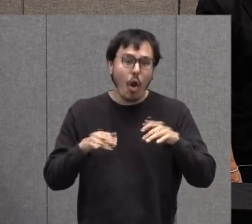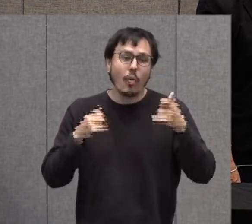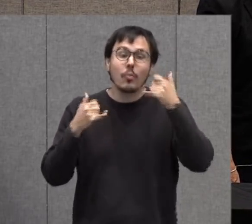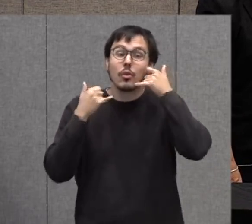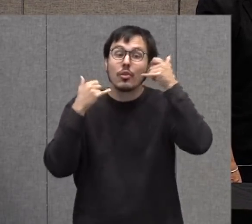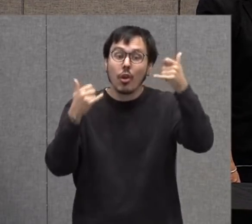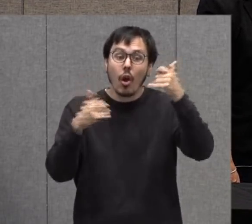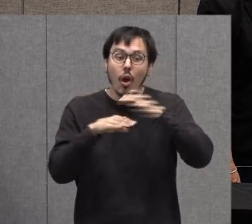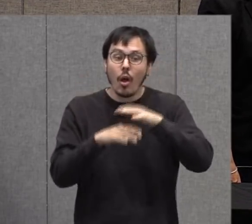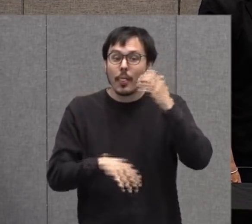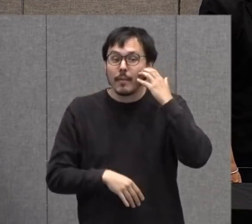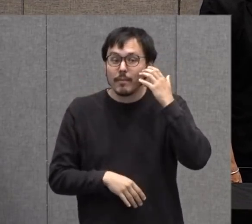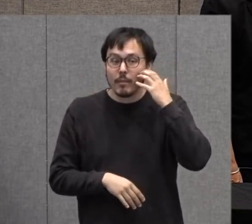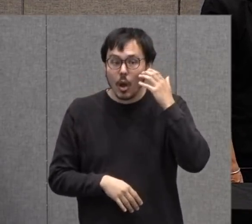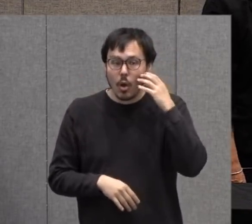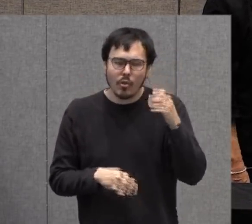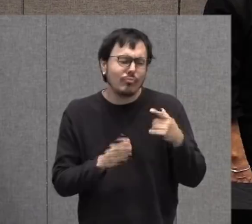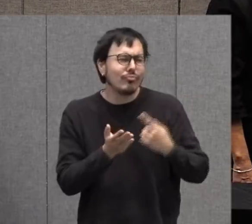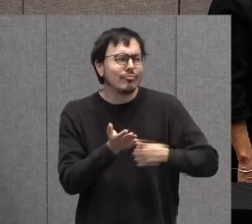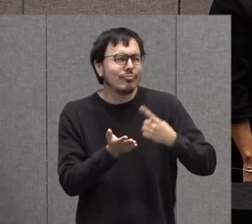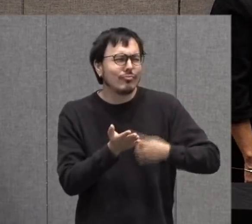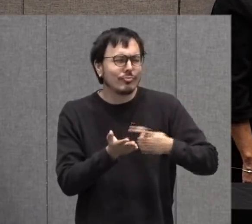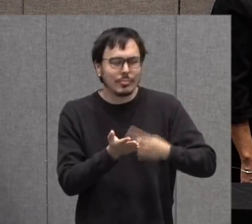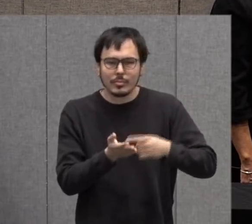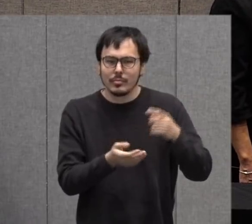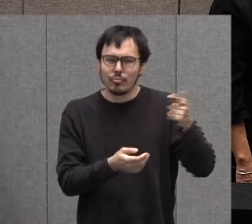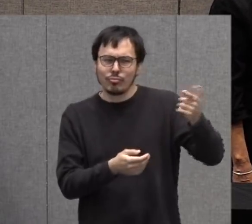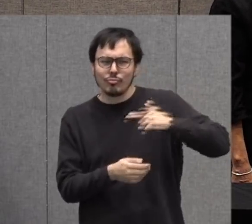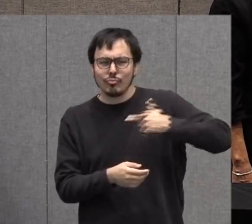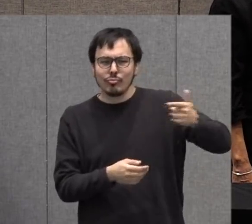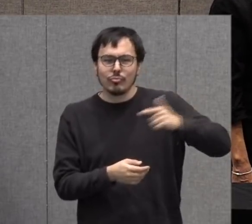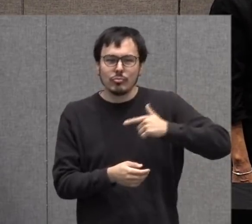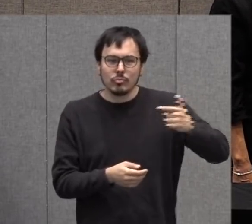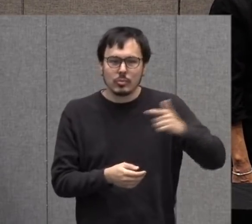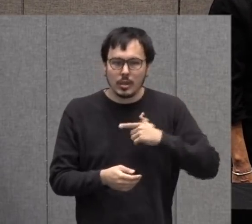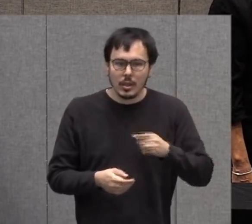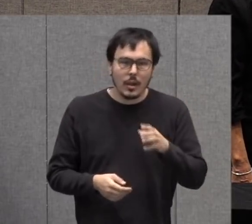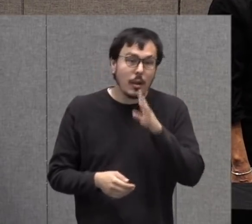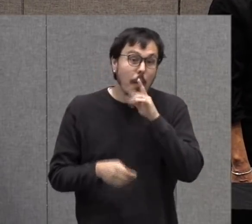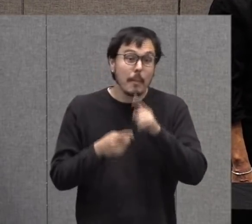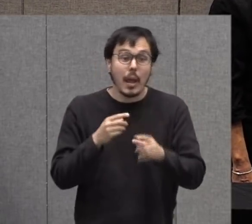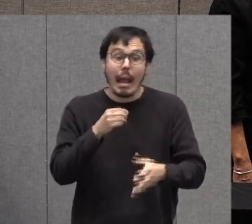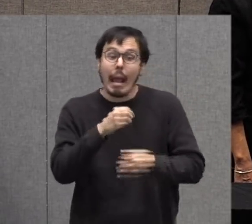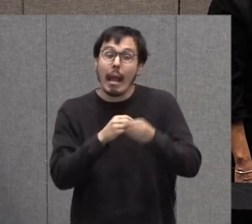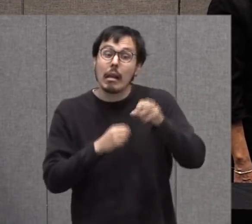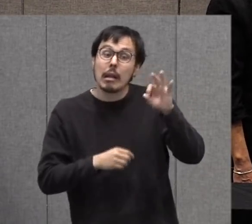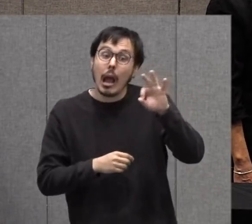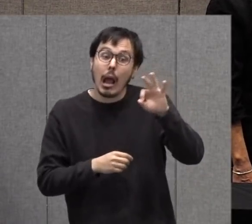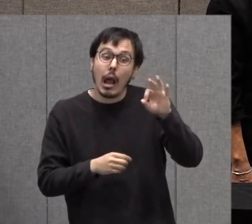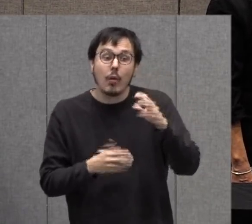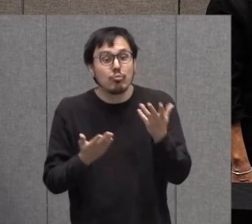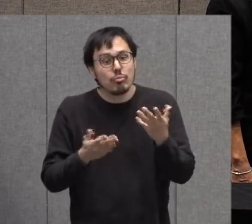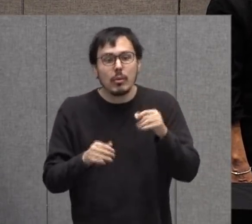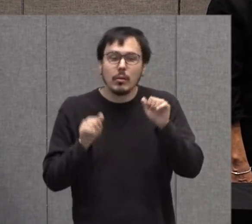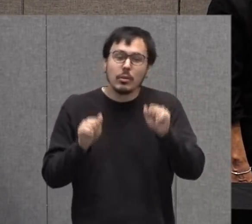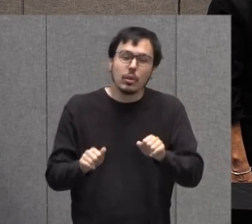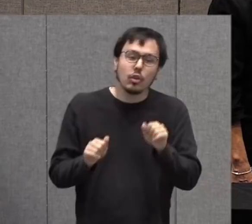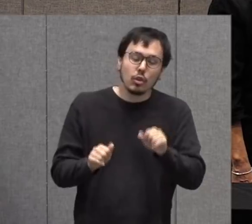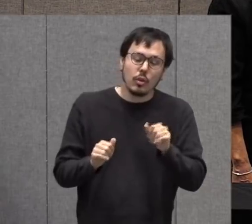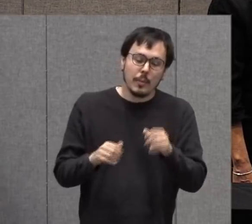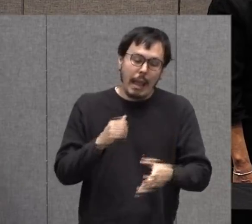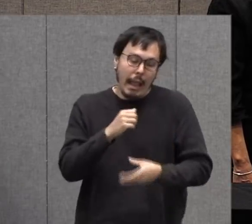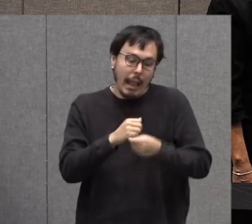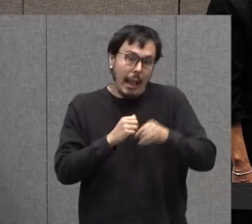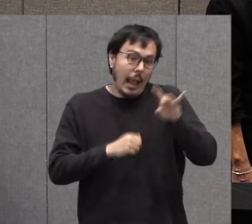the phone. We could even change this number from adding 9 to adding 8, add 7,